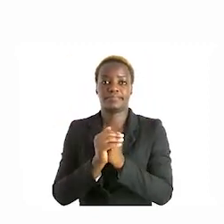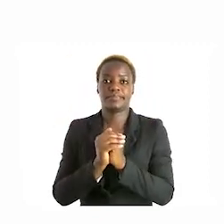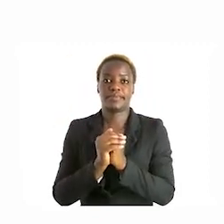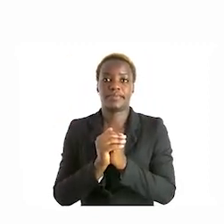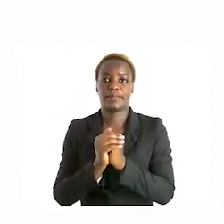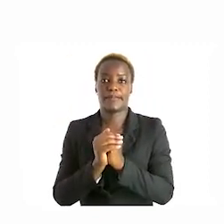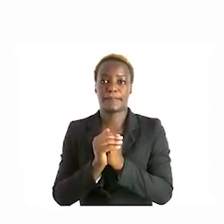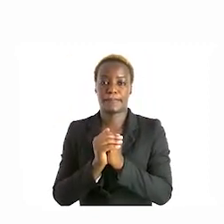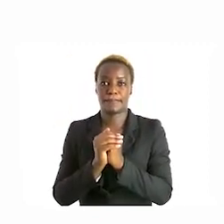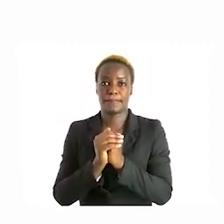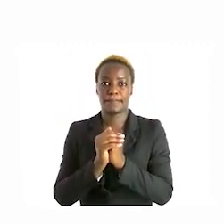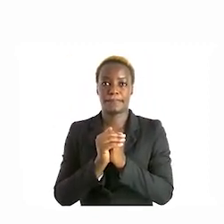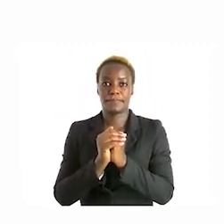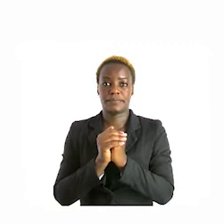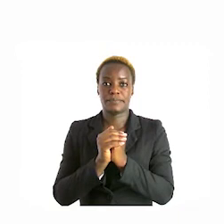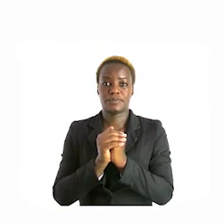the right angle.